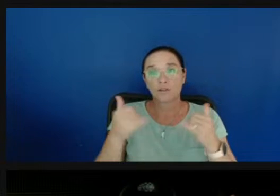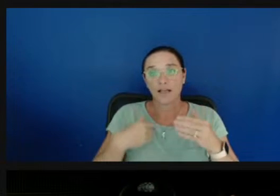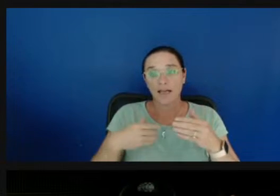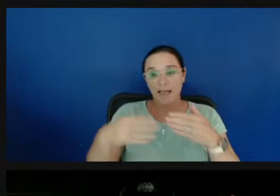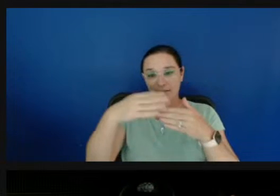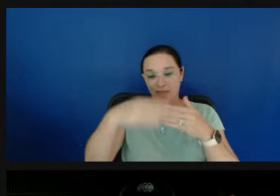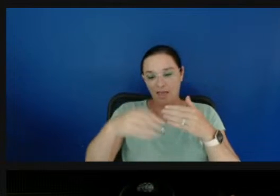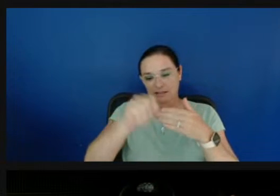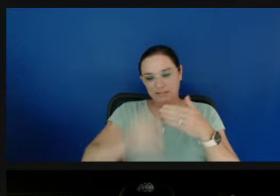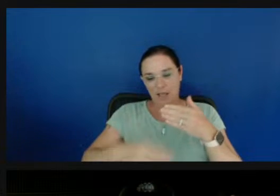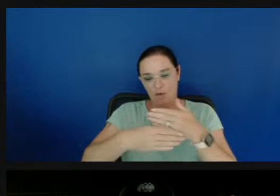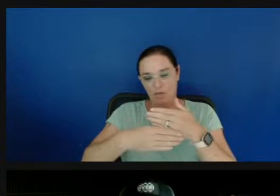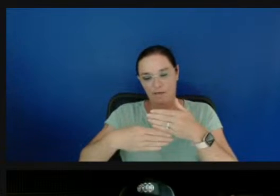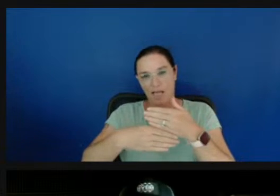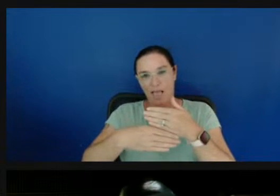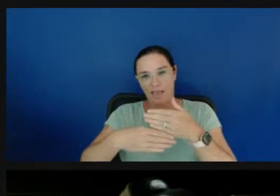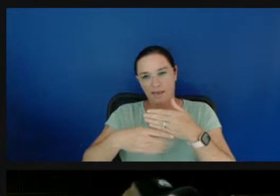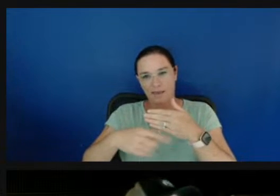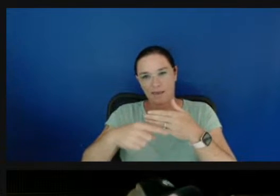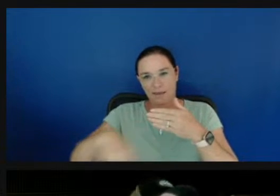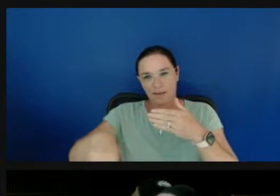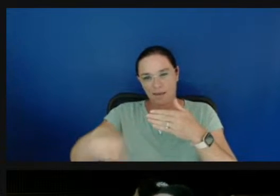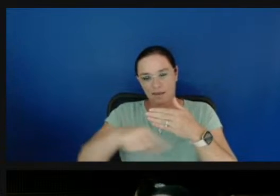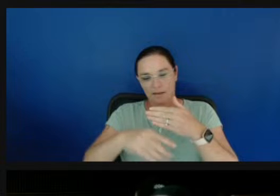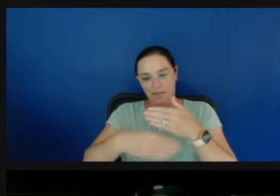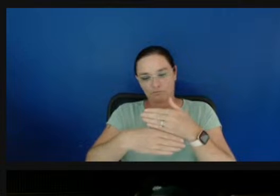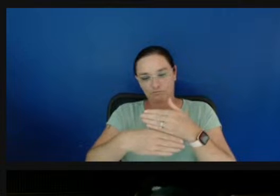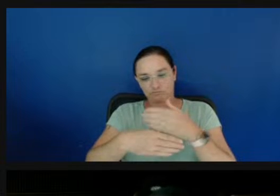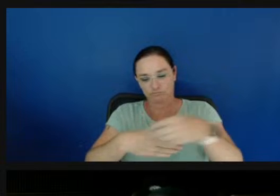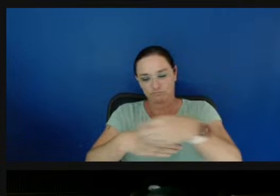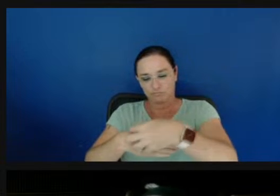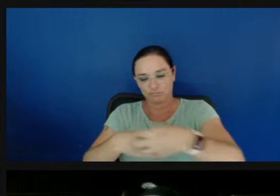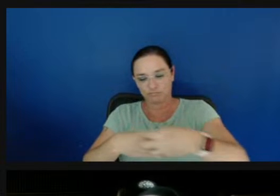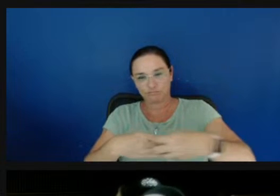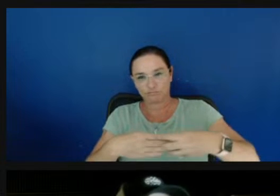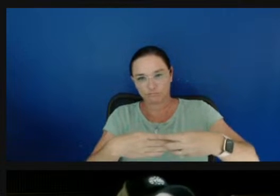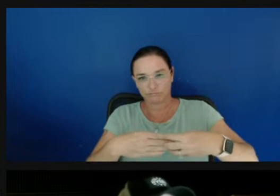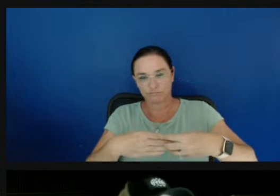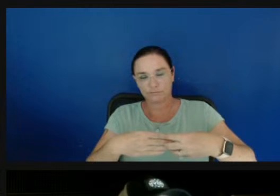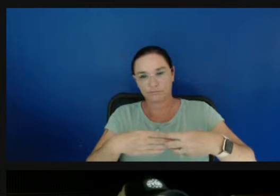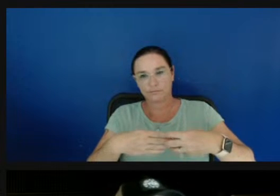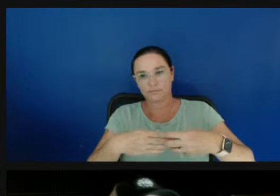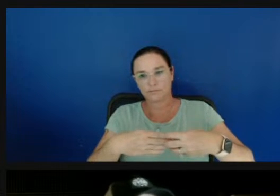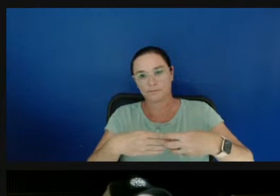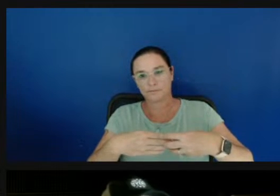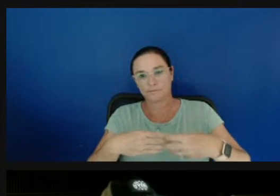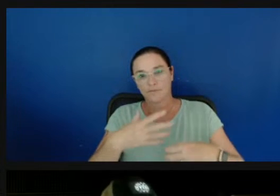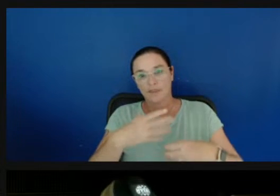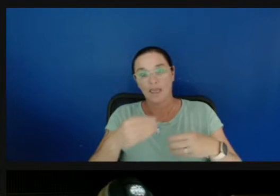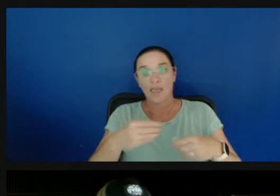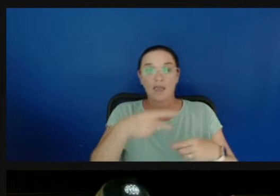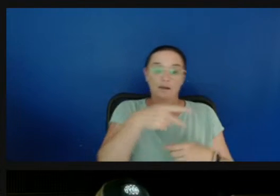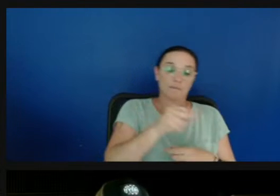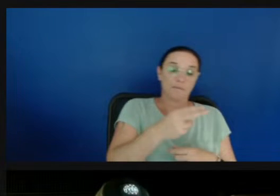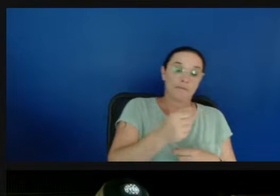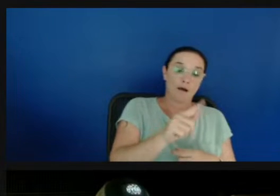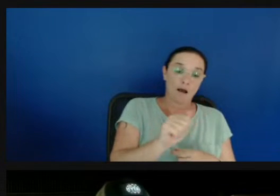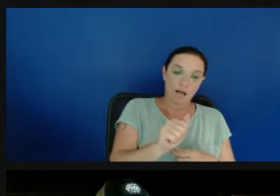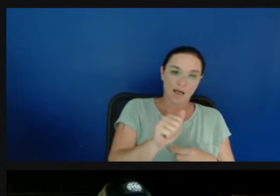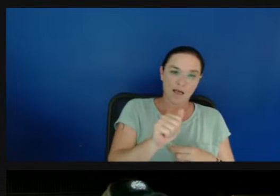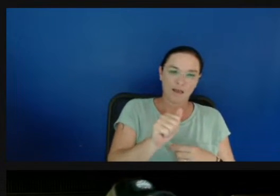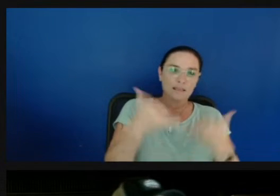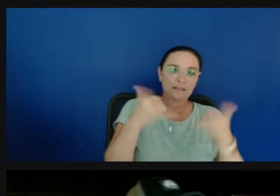this big cloud that exists over here, south of the rift zone. And Dipahala quakes are still ongoing as well. And